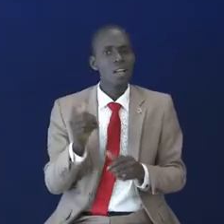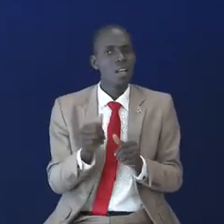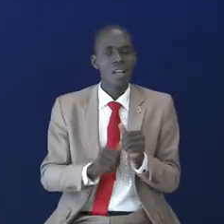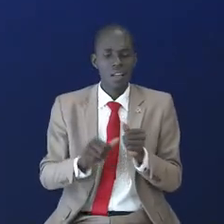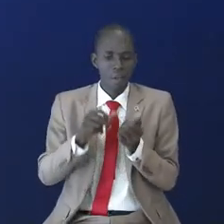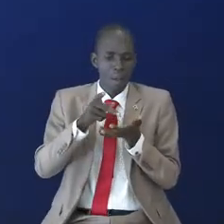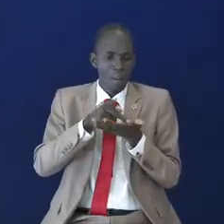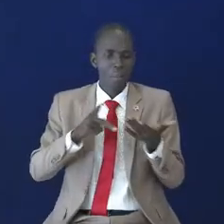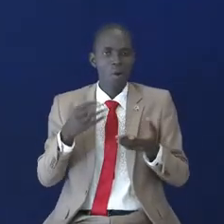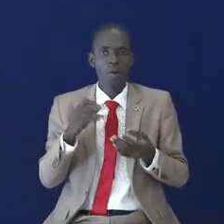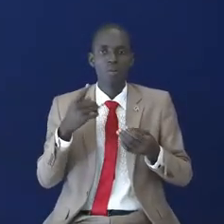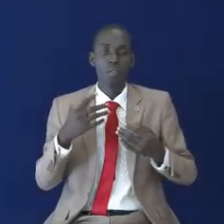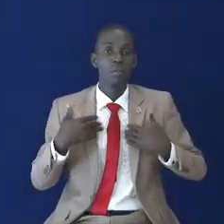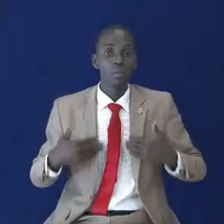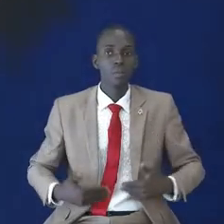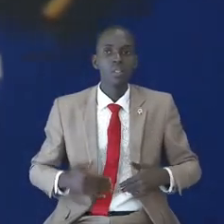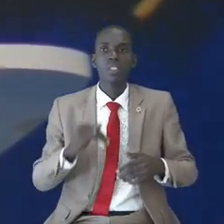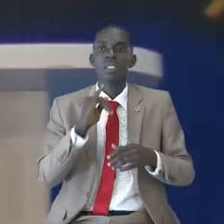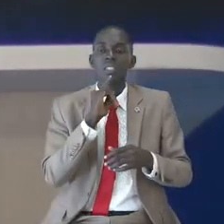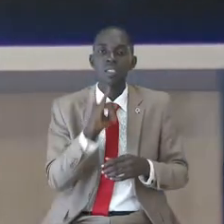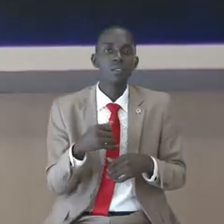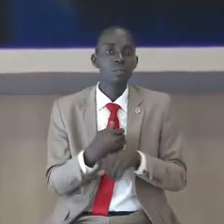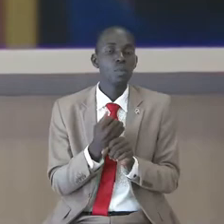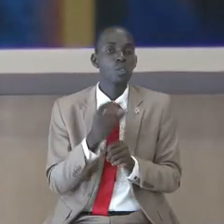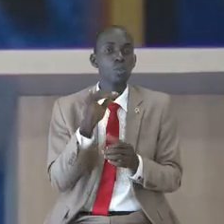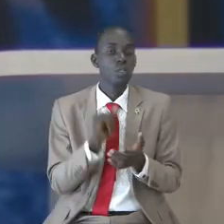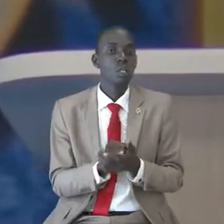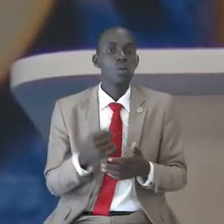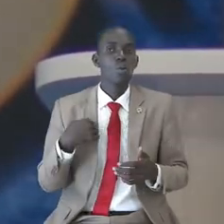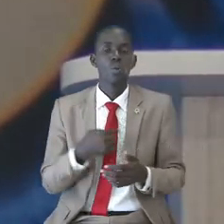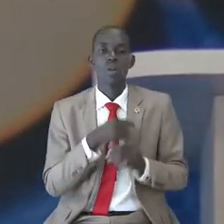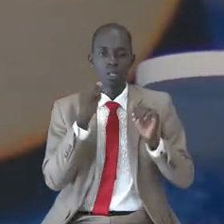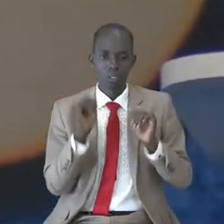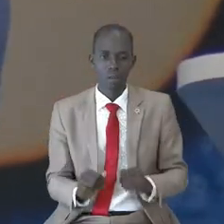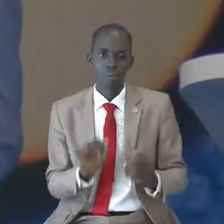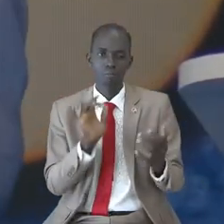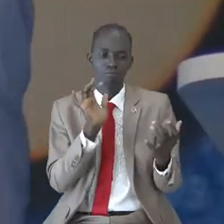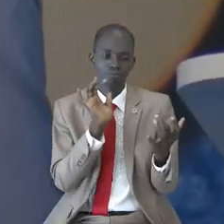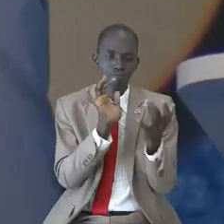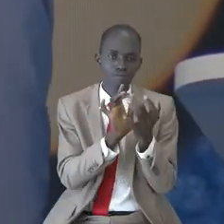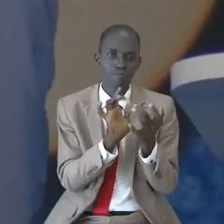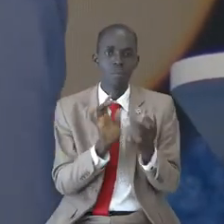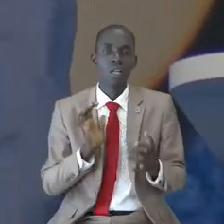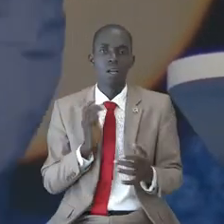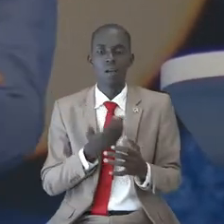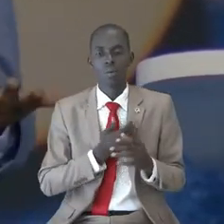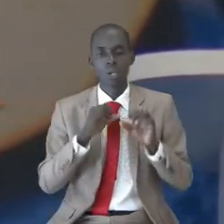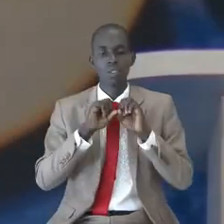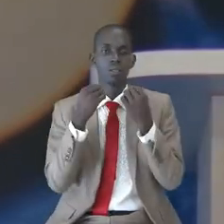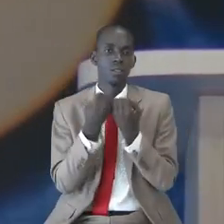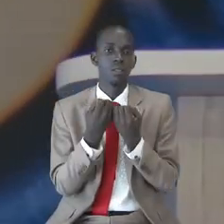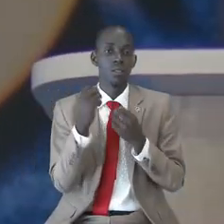part of the body is made so that we can contact our society, the